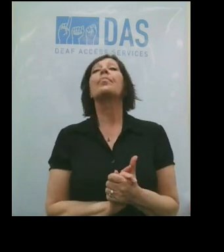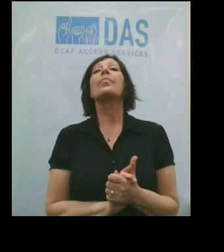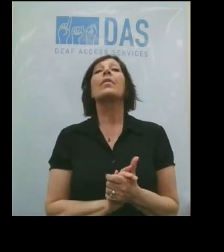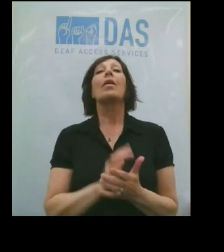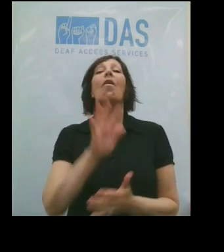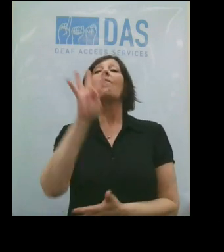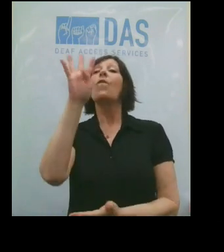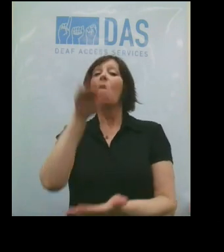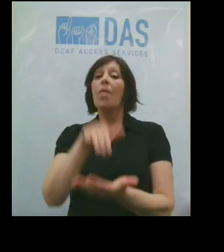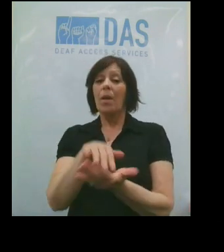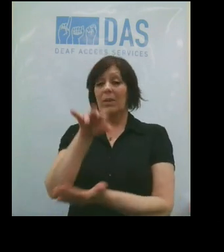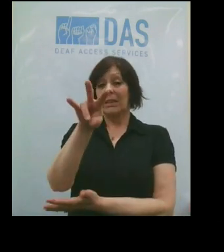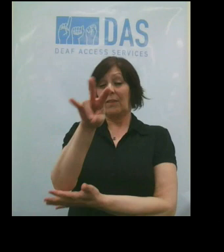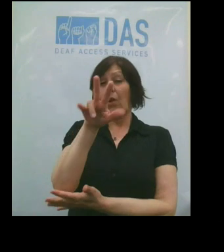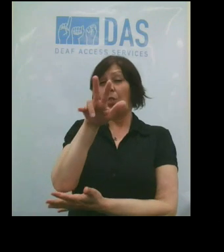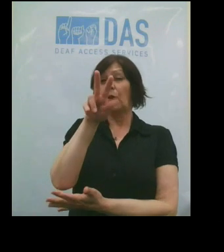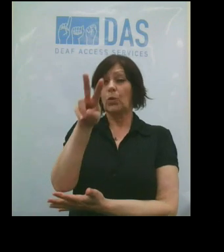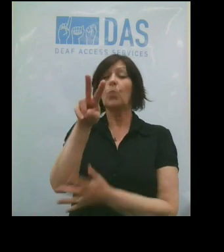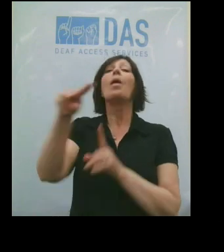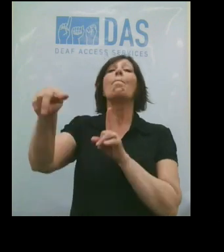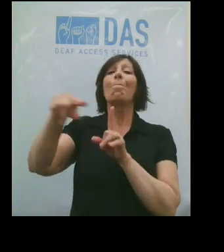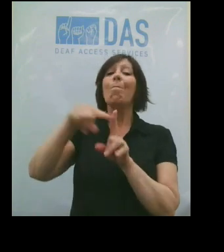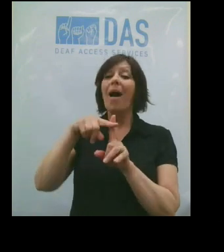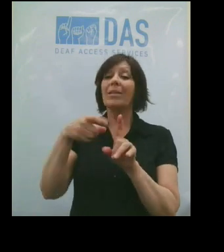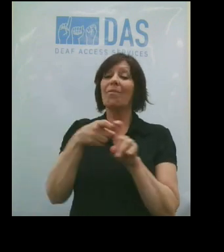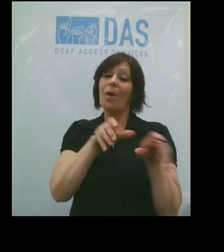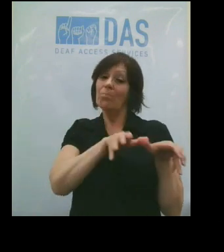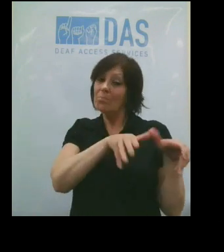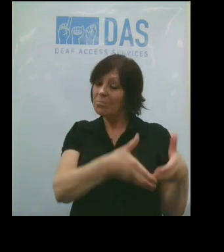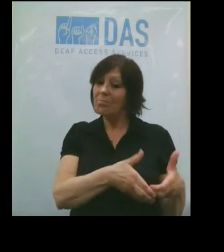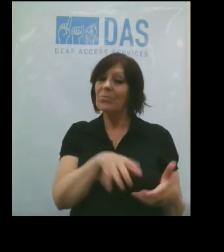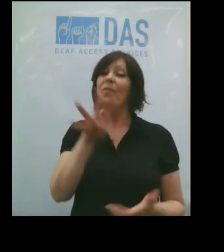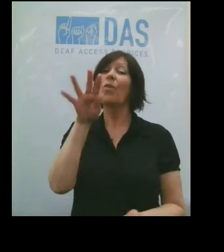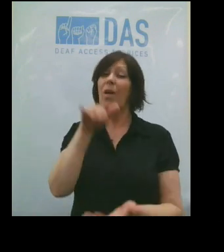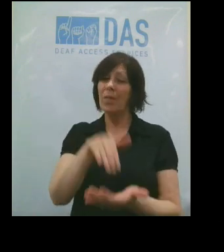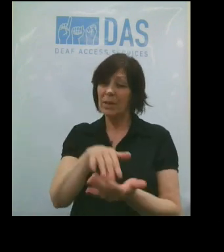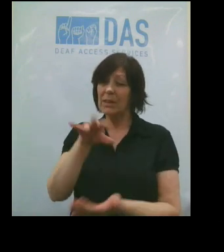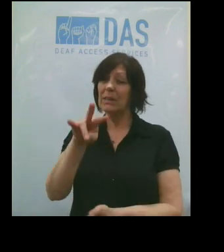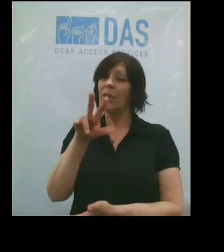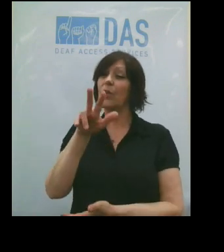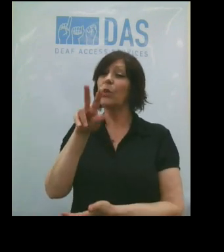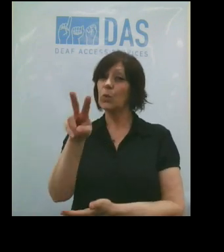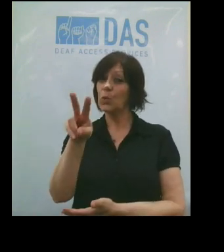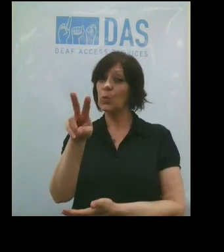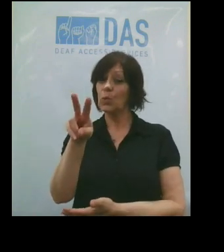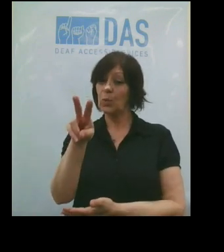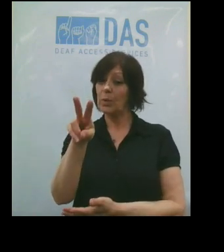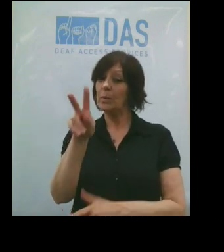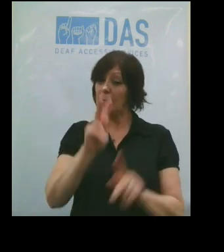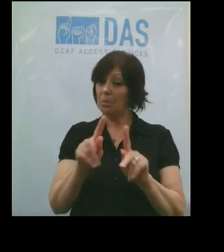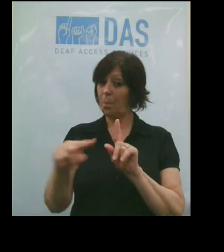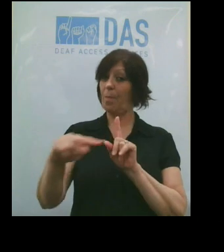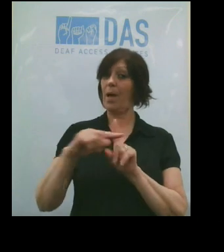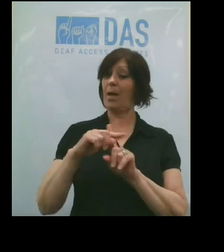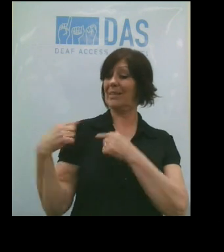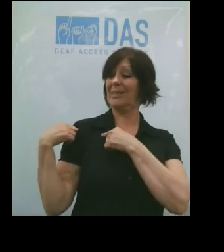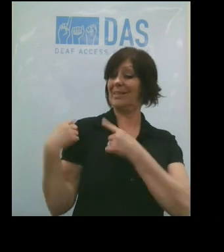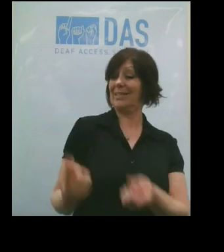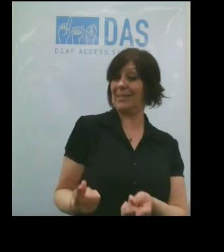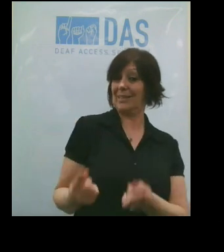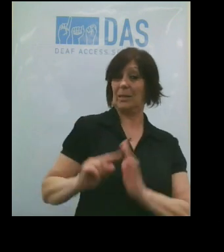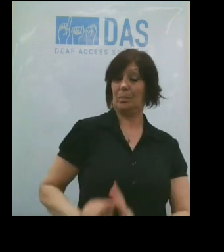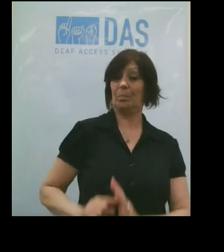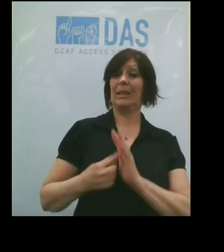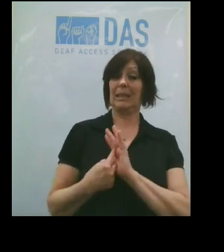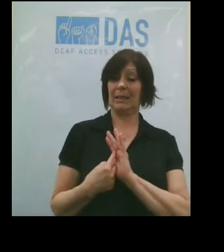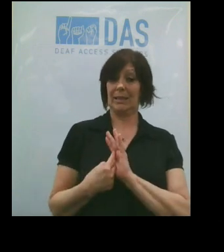and 4,732 positive cases. So 4,732 positive persons since the beginning of the COVID-19 outbreak out